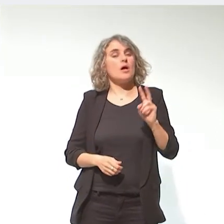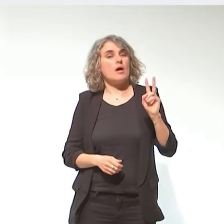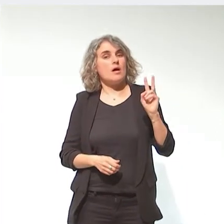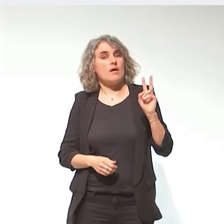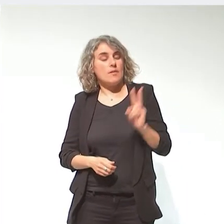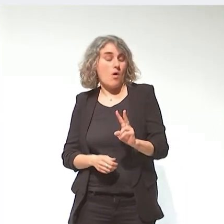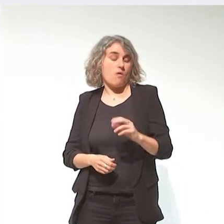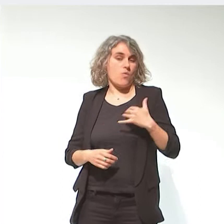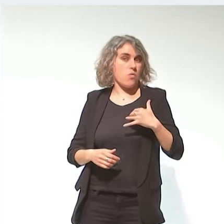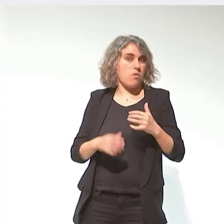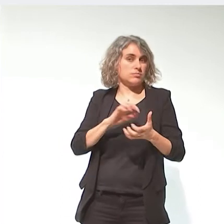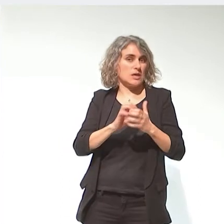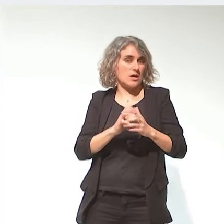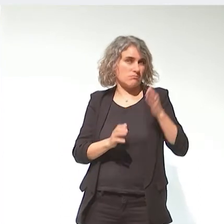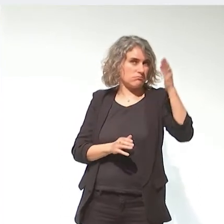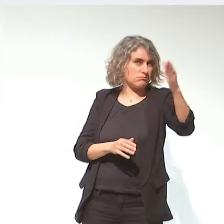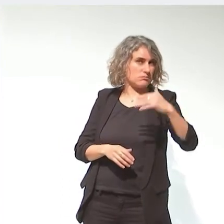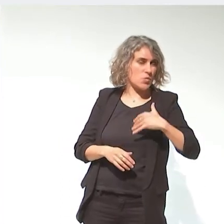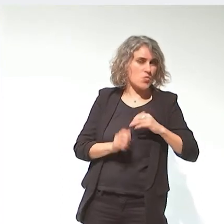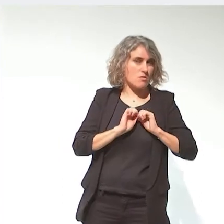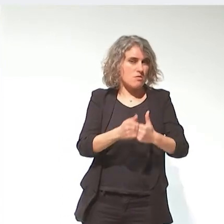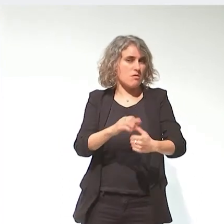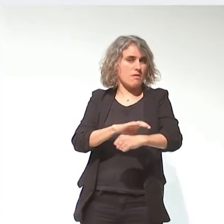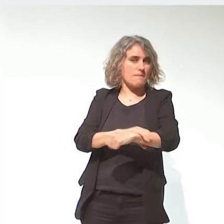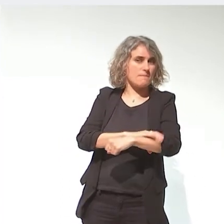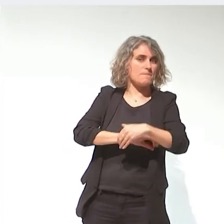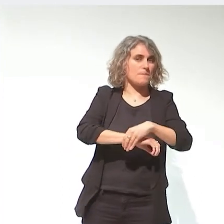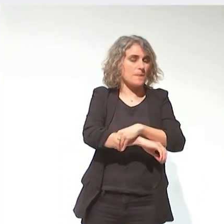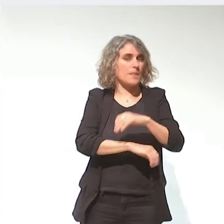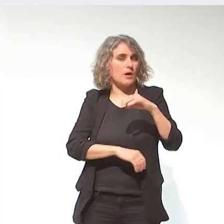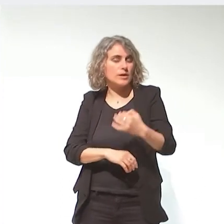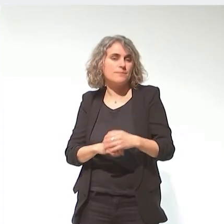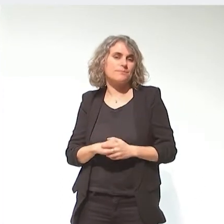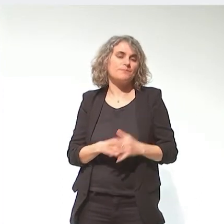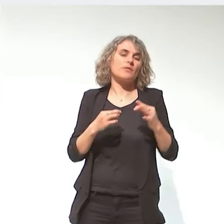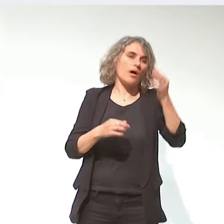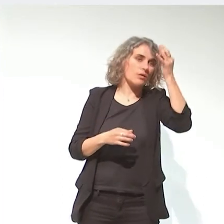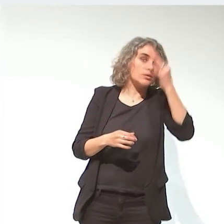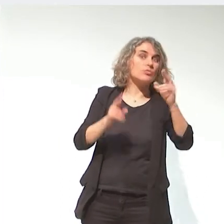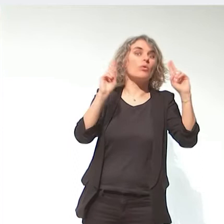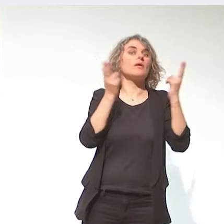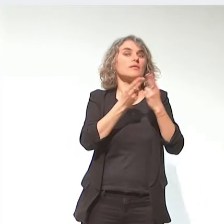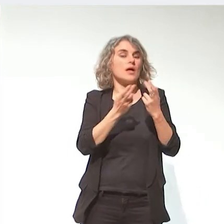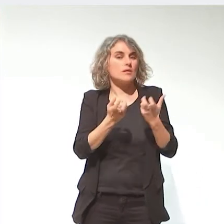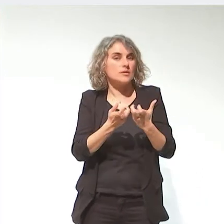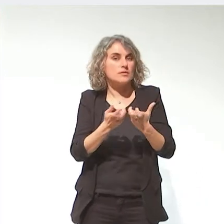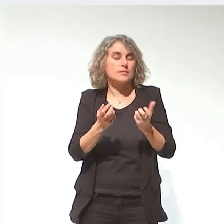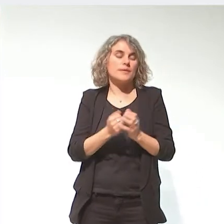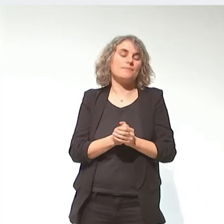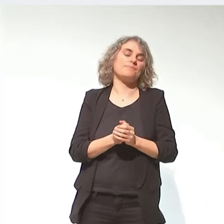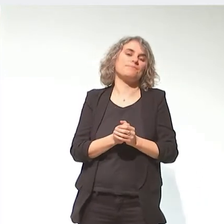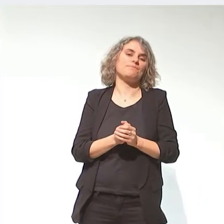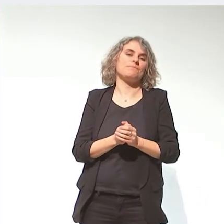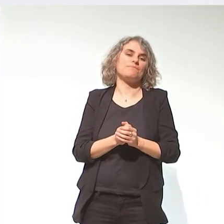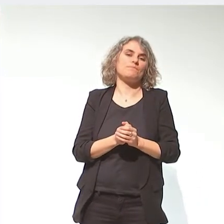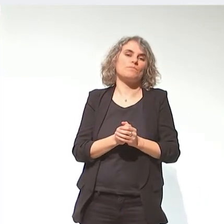in all spheres, not only infrastructure, but universal design in education, system. And of course,